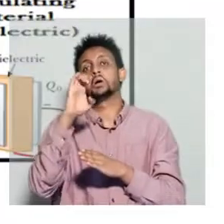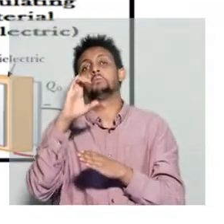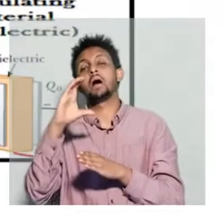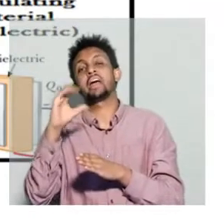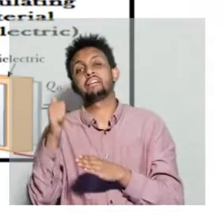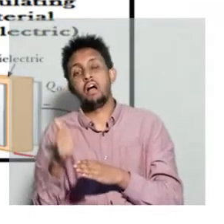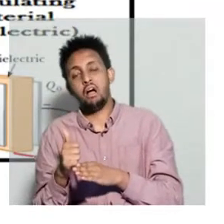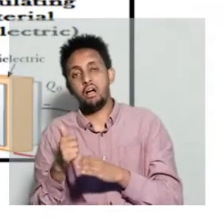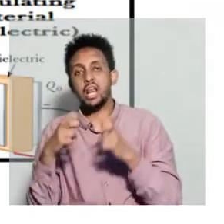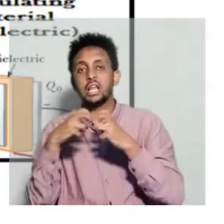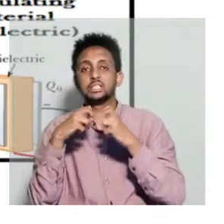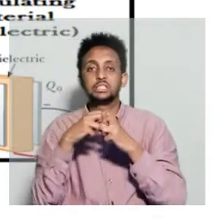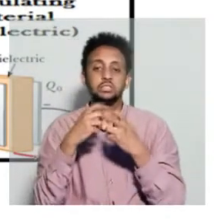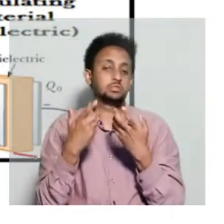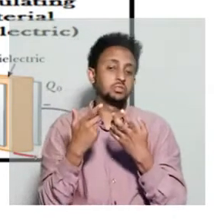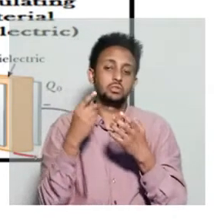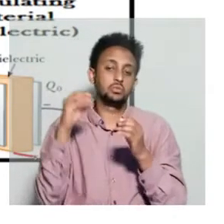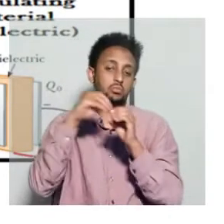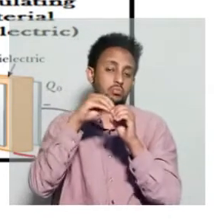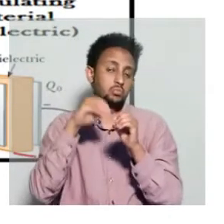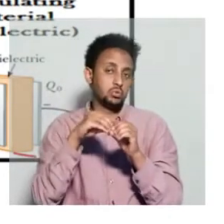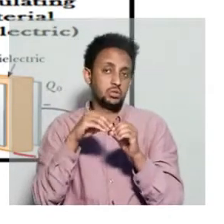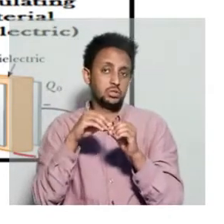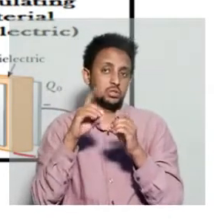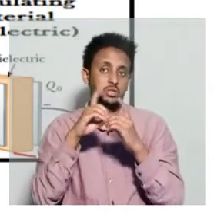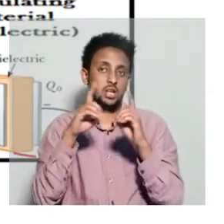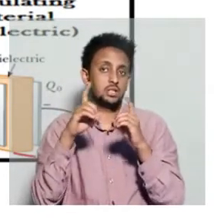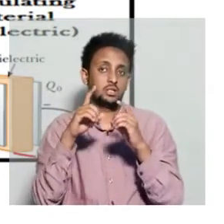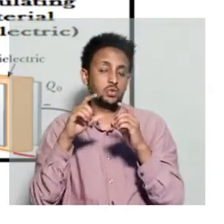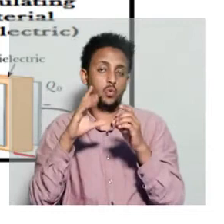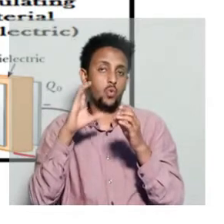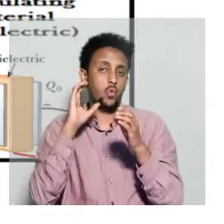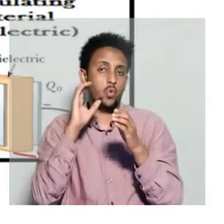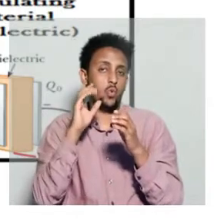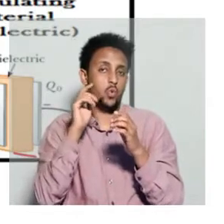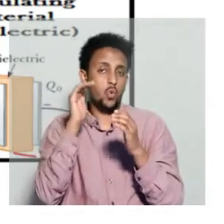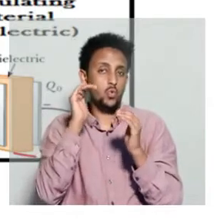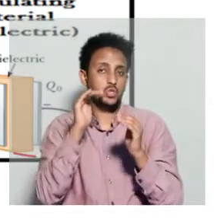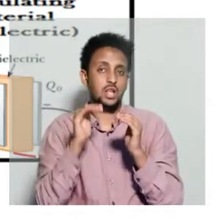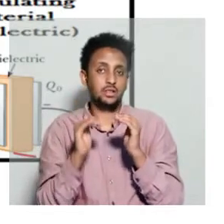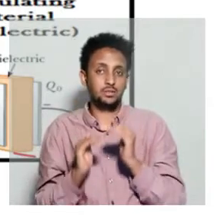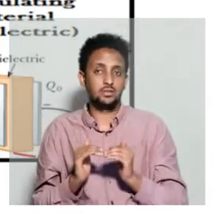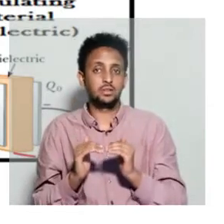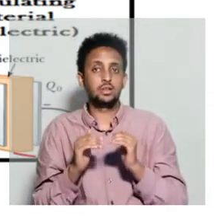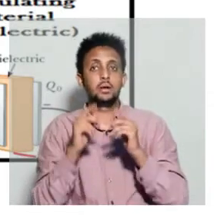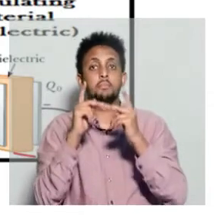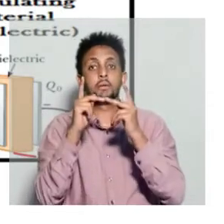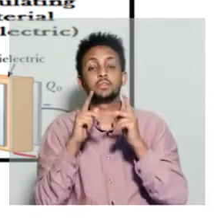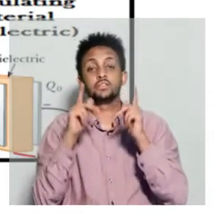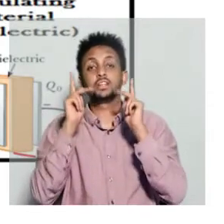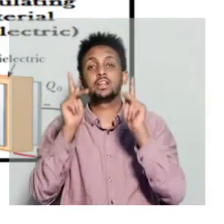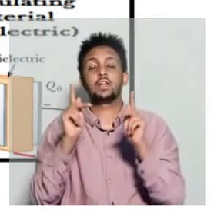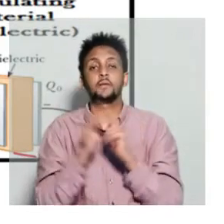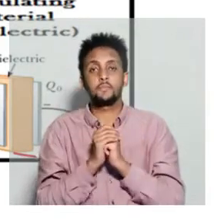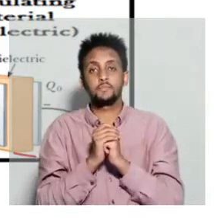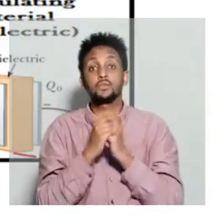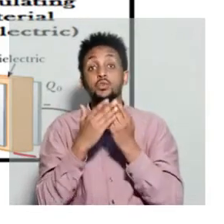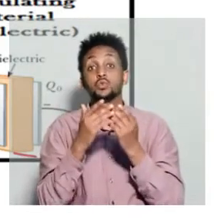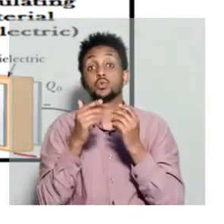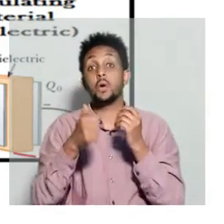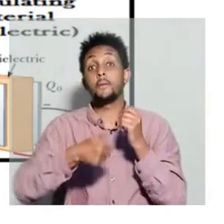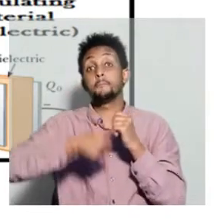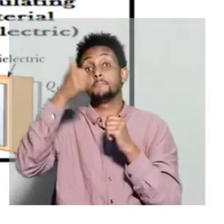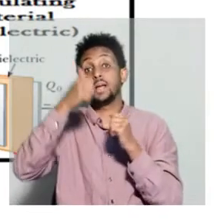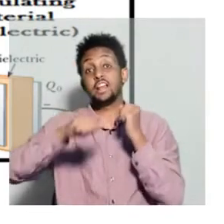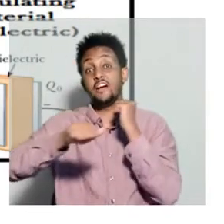any other dielectric, you should have to put the dielectric constant, or known to be relative permittivity, K. So the main